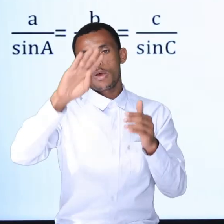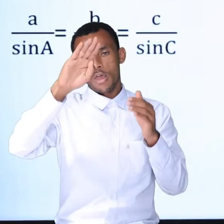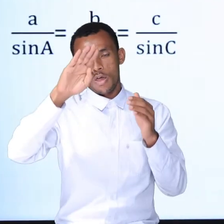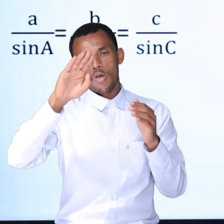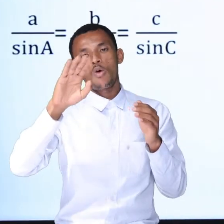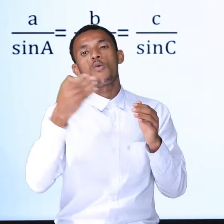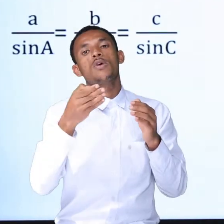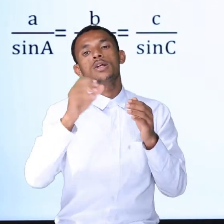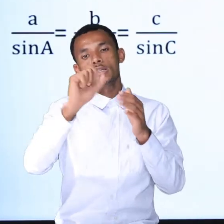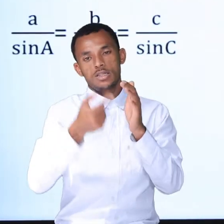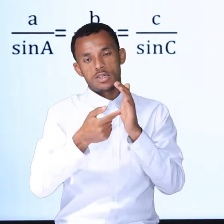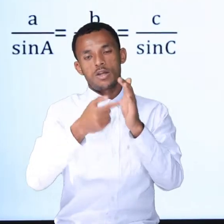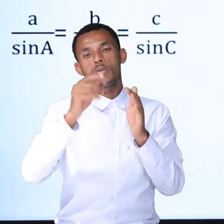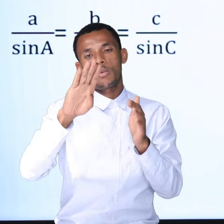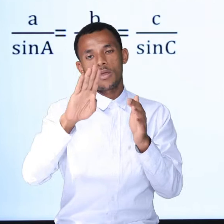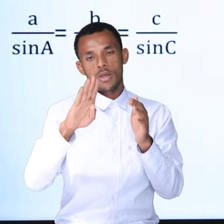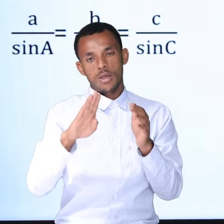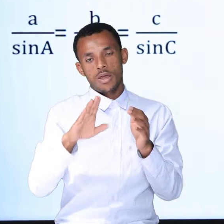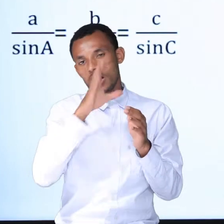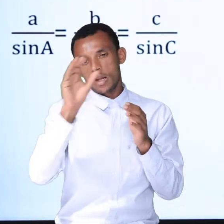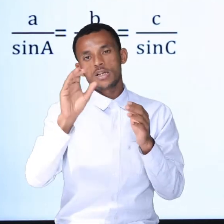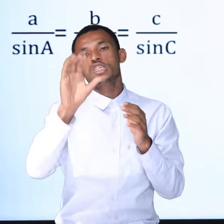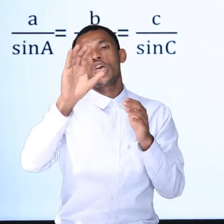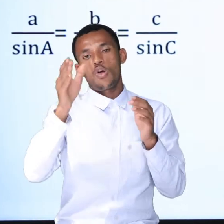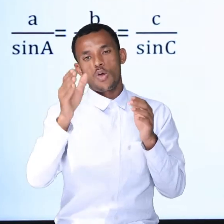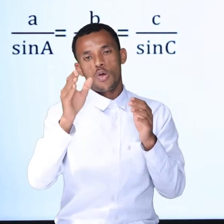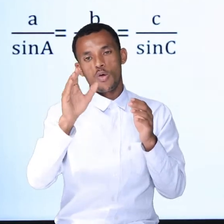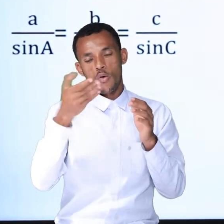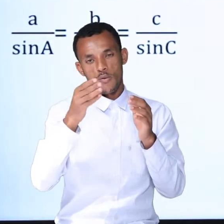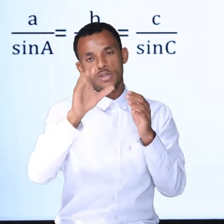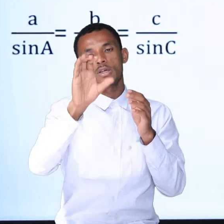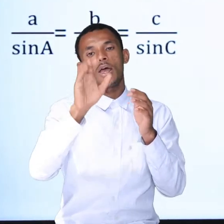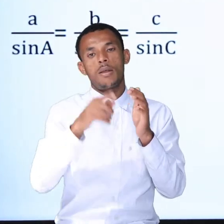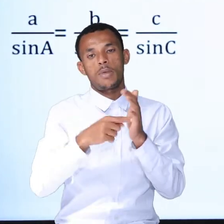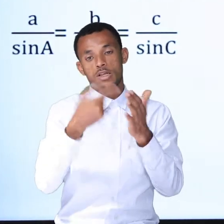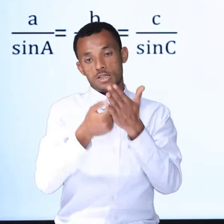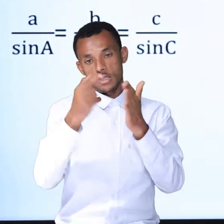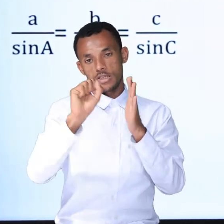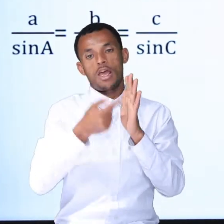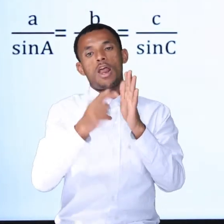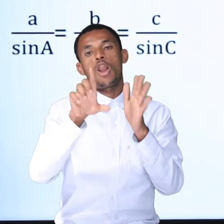B is equal to C over sine C. This formula we call that the sine law.